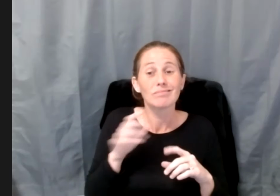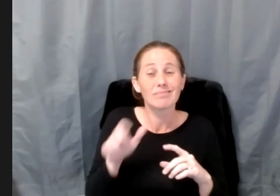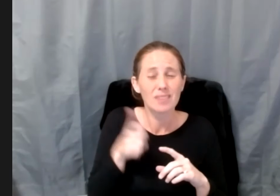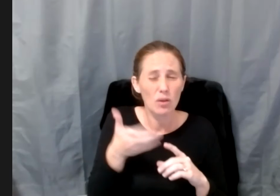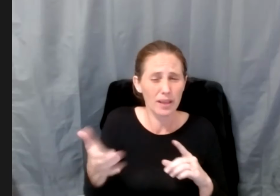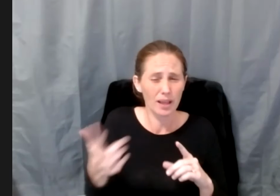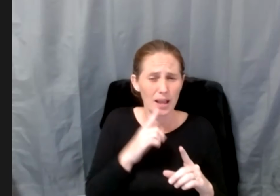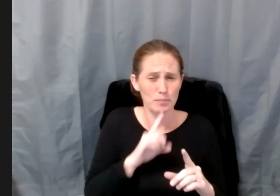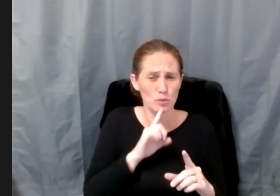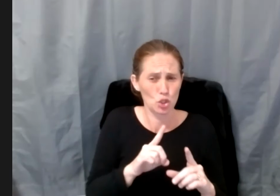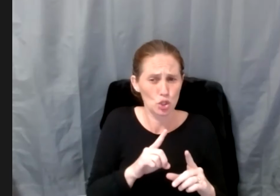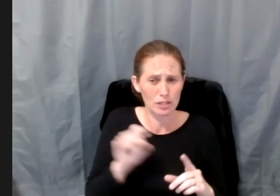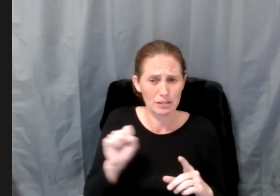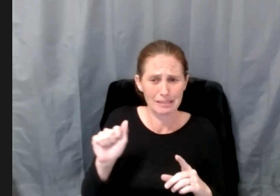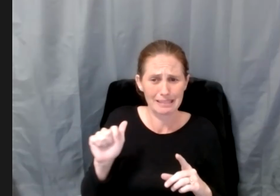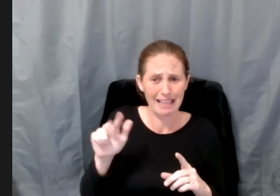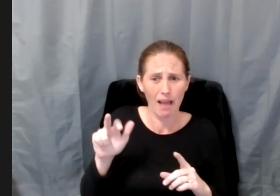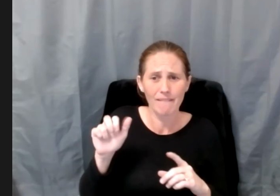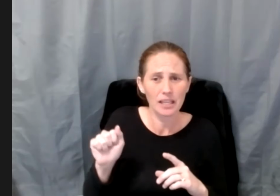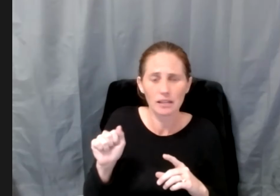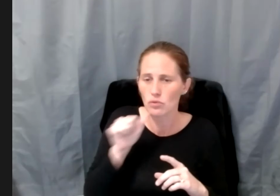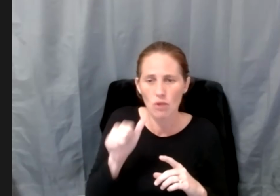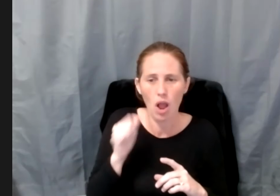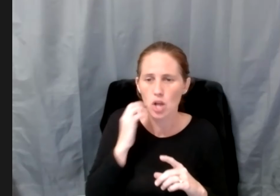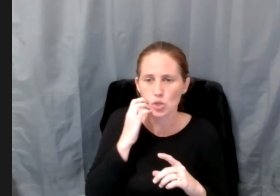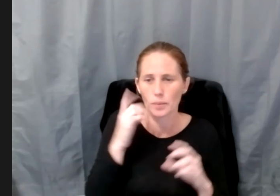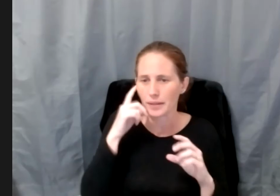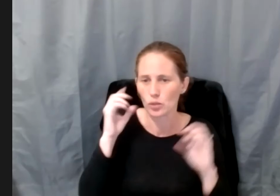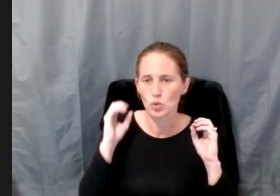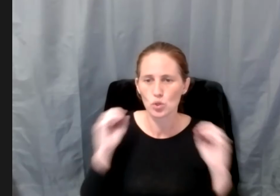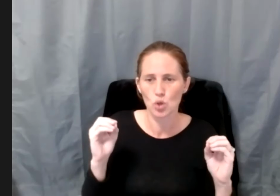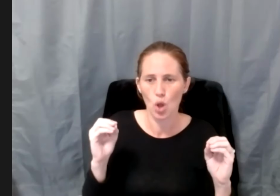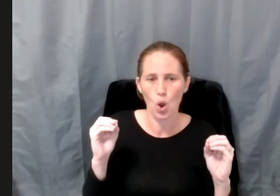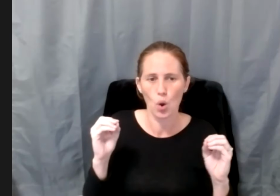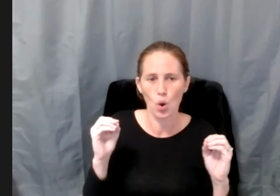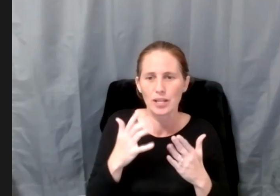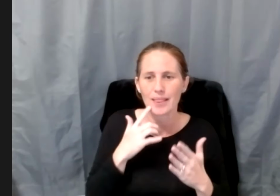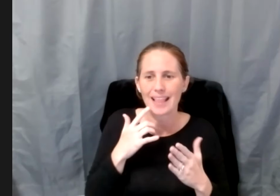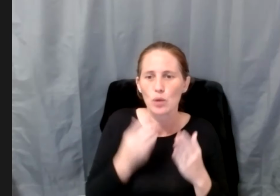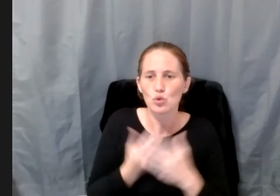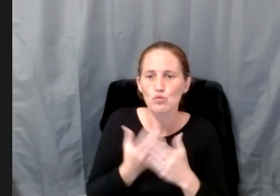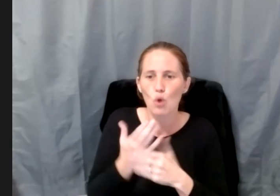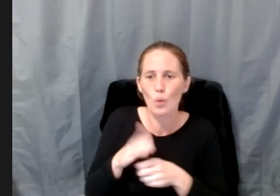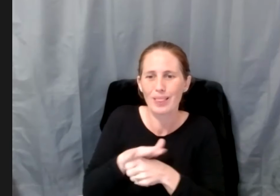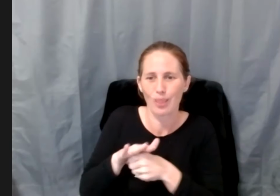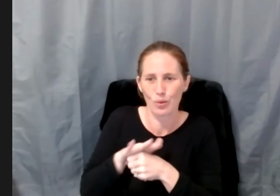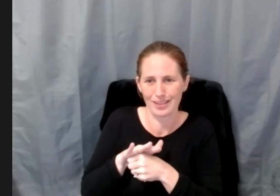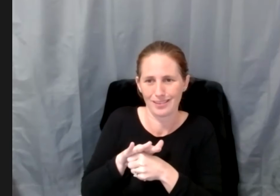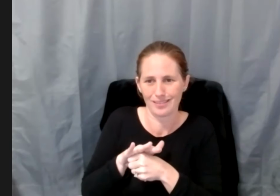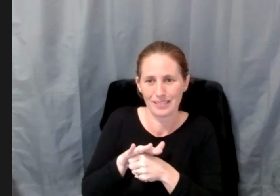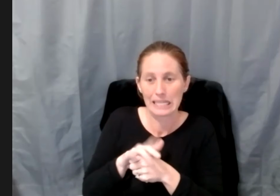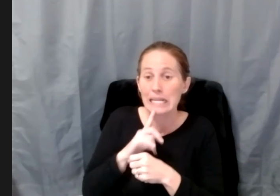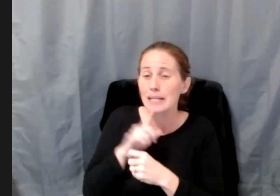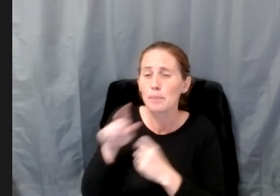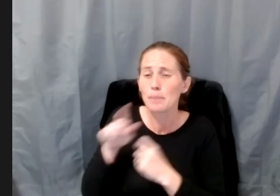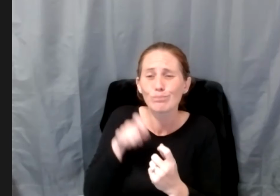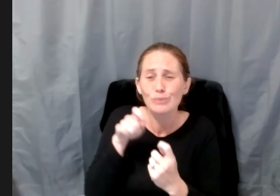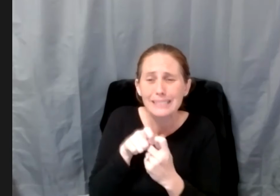almost certain that salvia couldn't have been chewed because there's no indications that it was ever propagated locally. It, it's a very particular